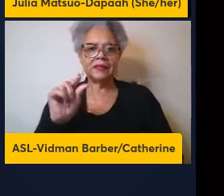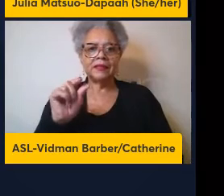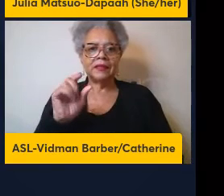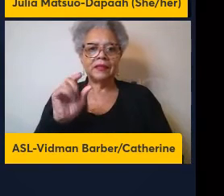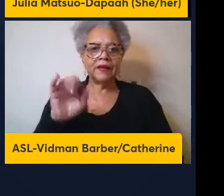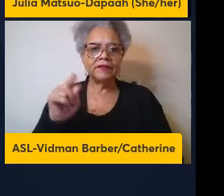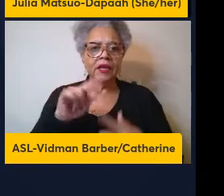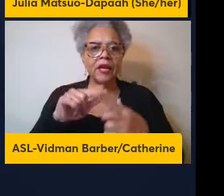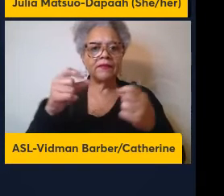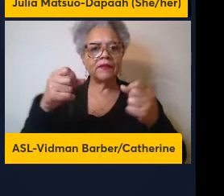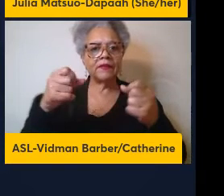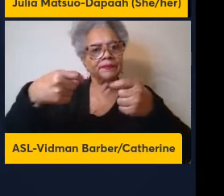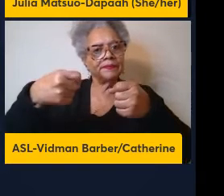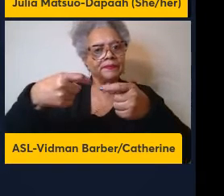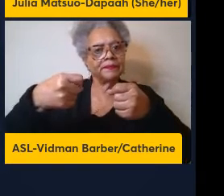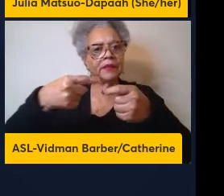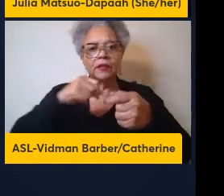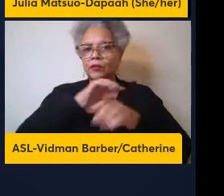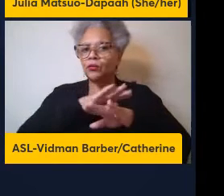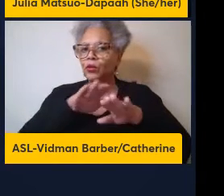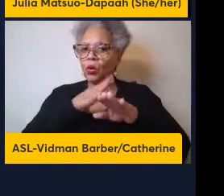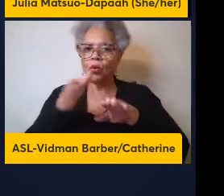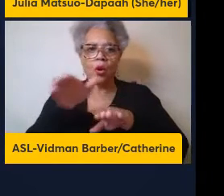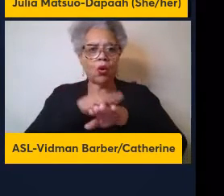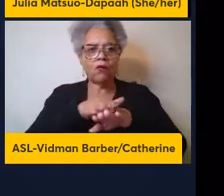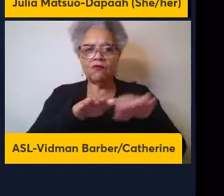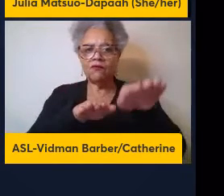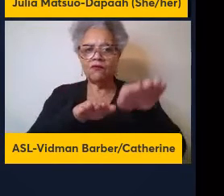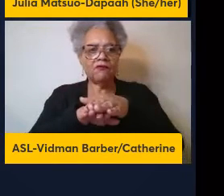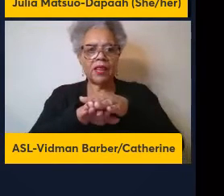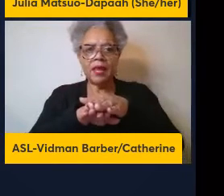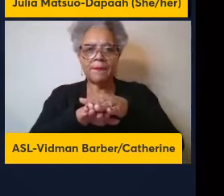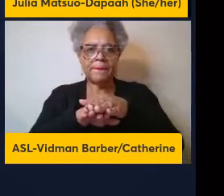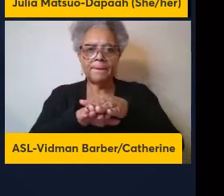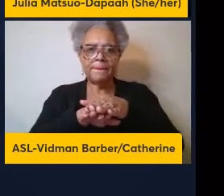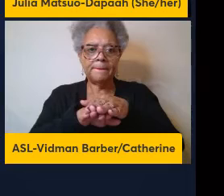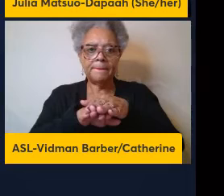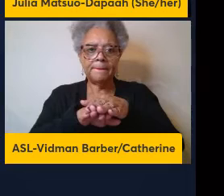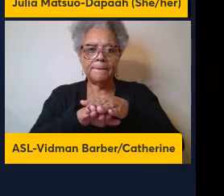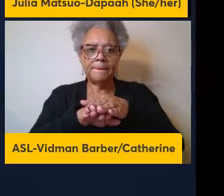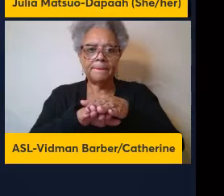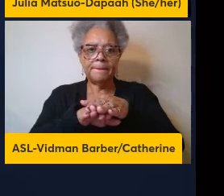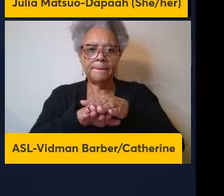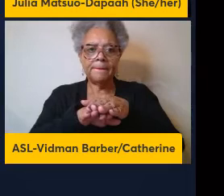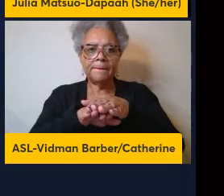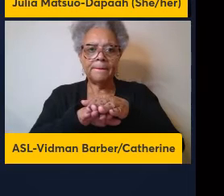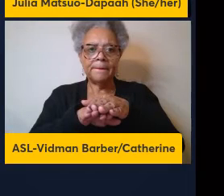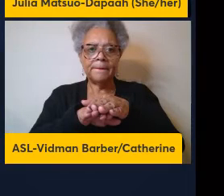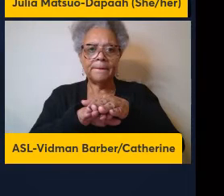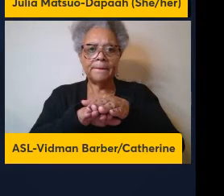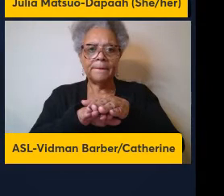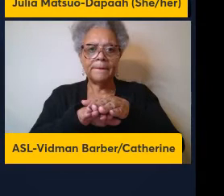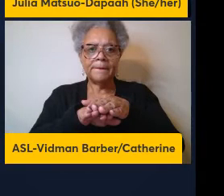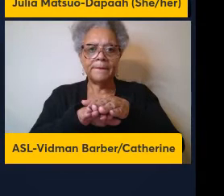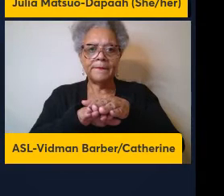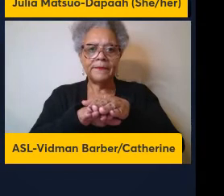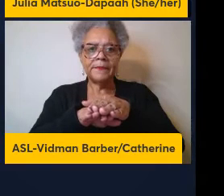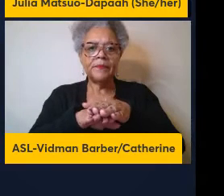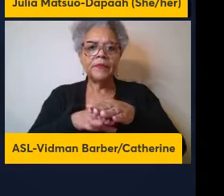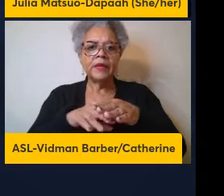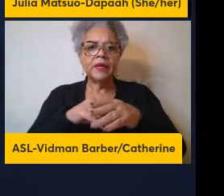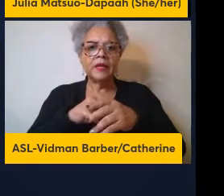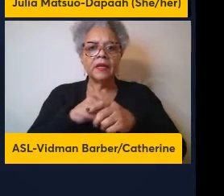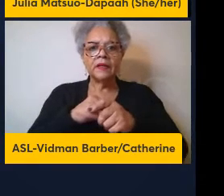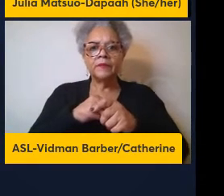signals do not overlap with the alpha anti-smooth muscle axin